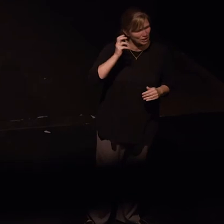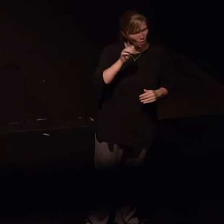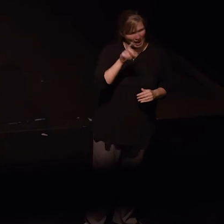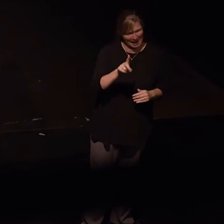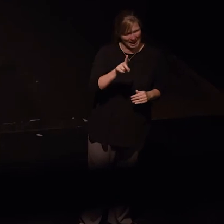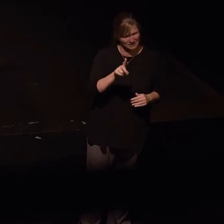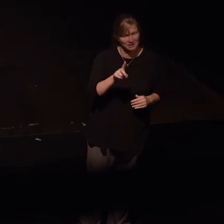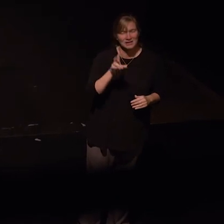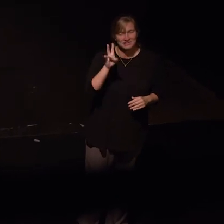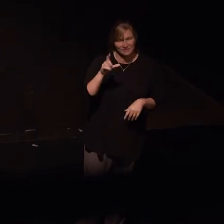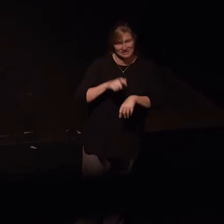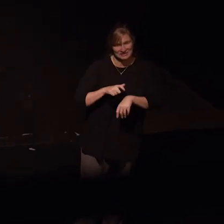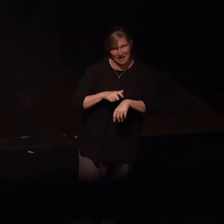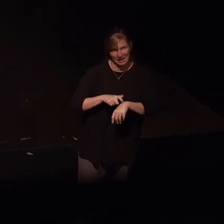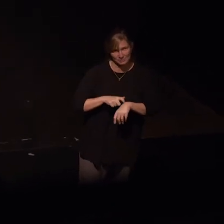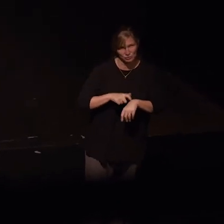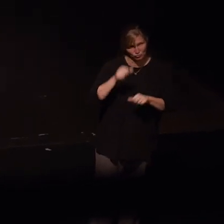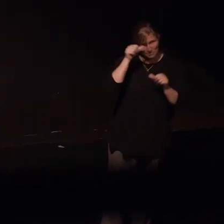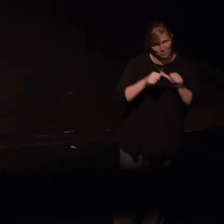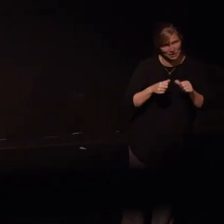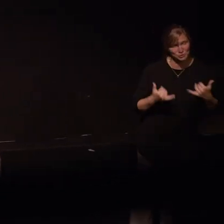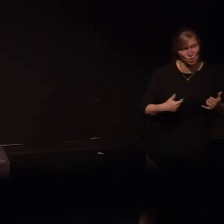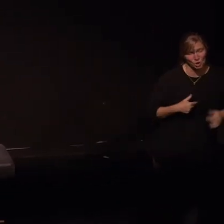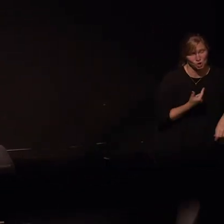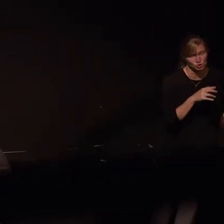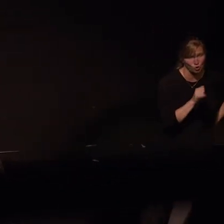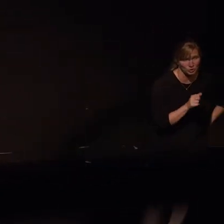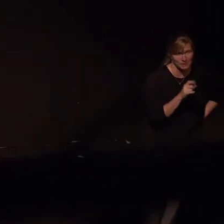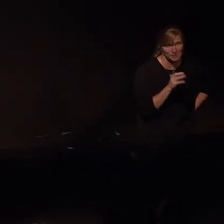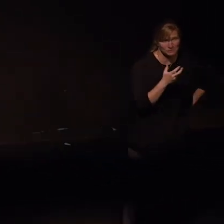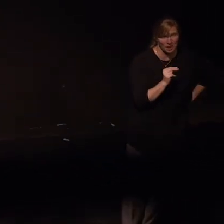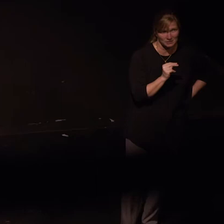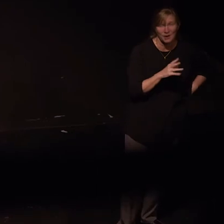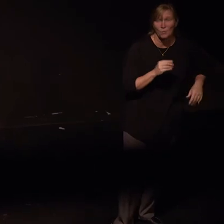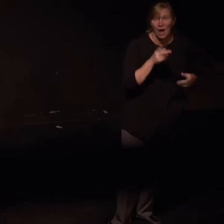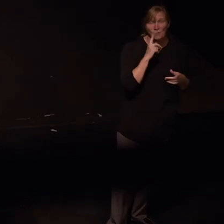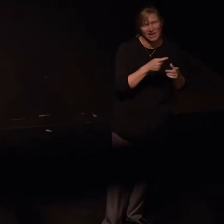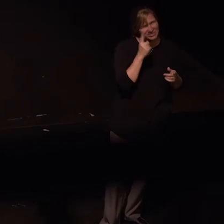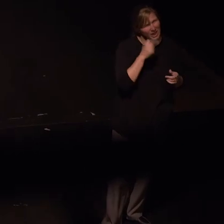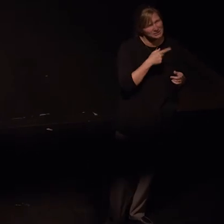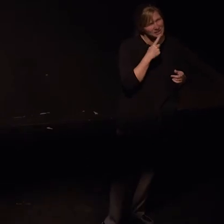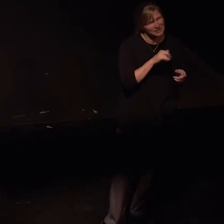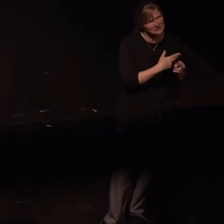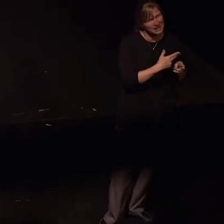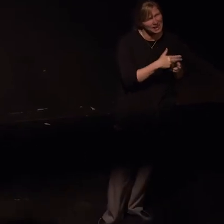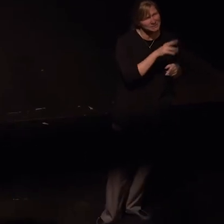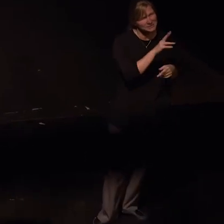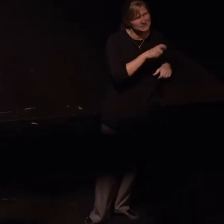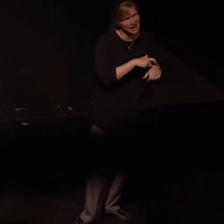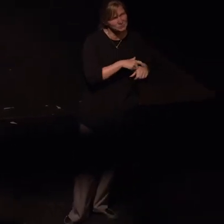I said George A. Murison 5 times there, 6 now, so we'll see by the end of the show how many people Google George A. Murison.